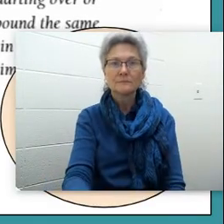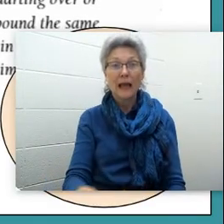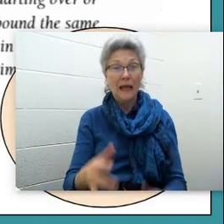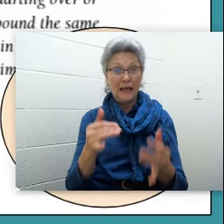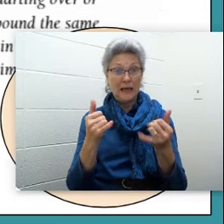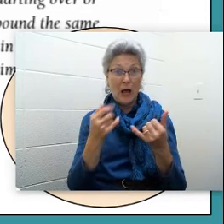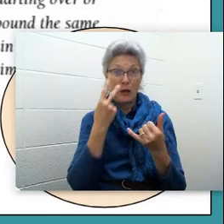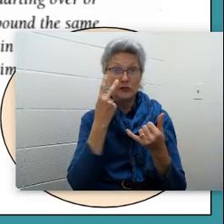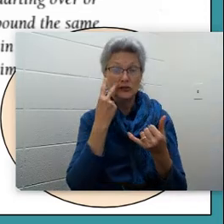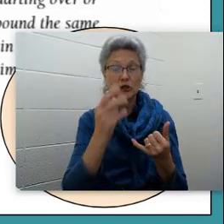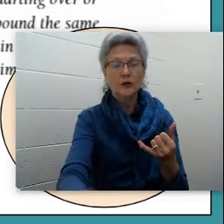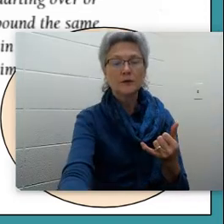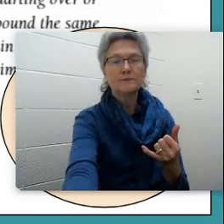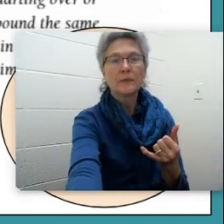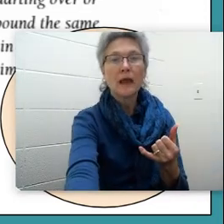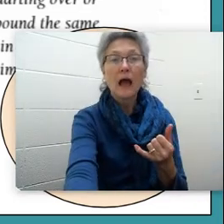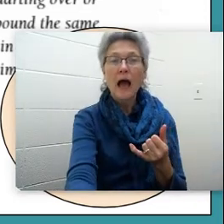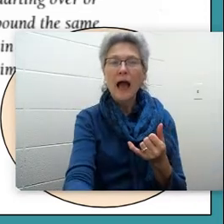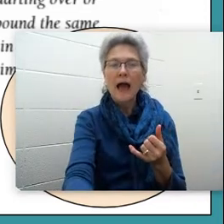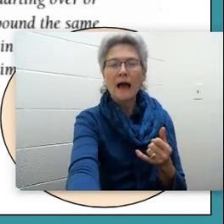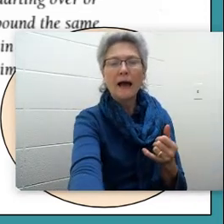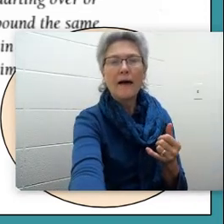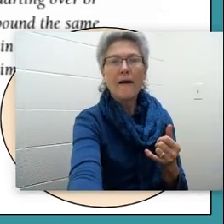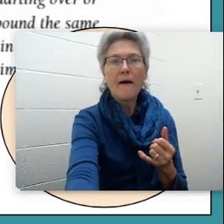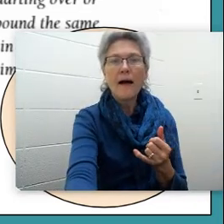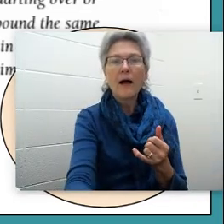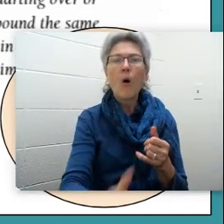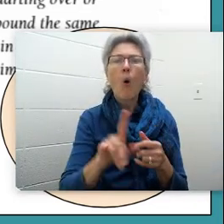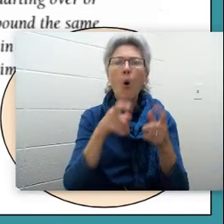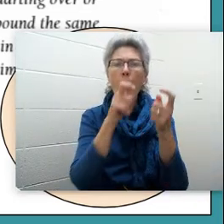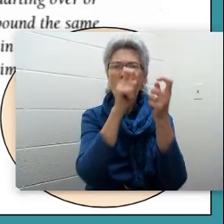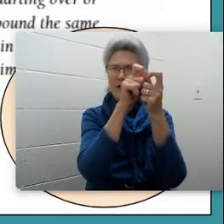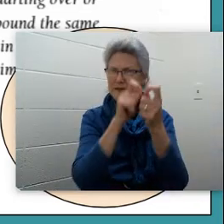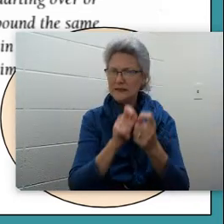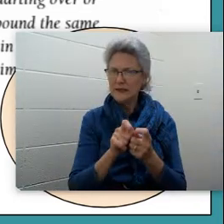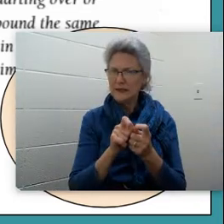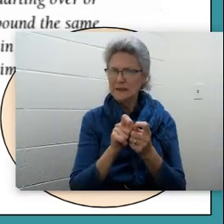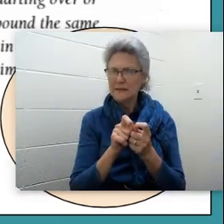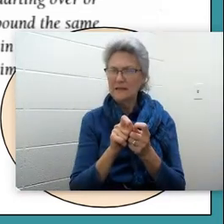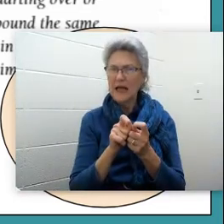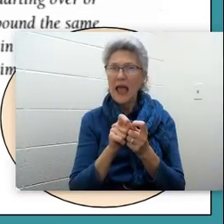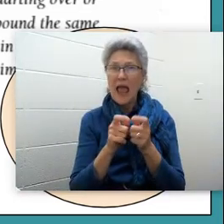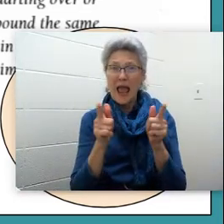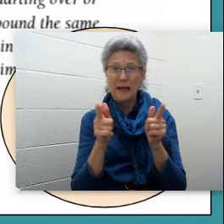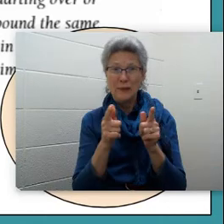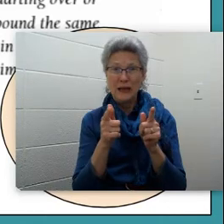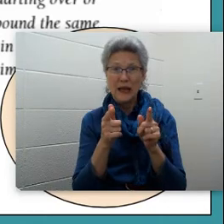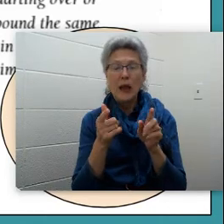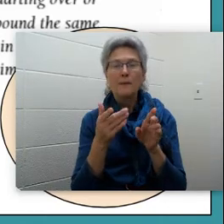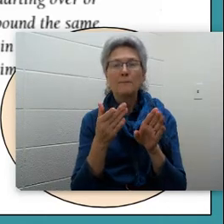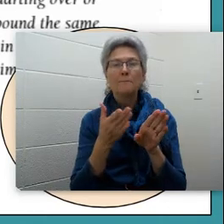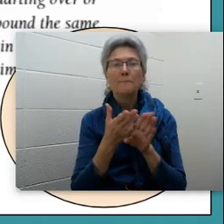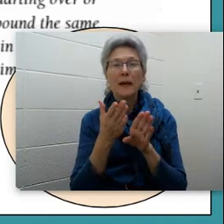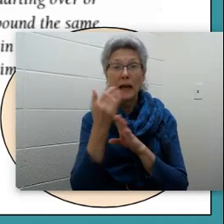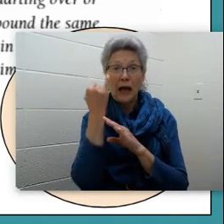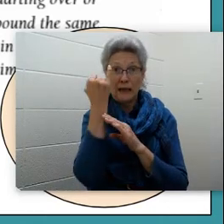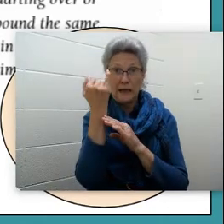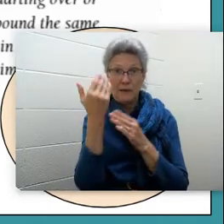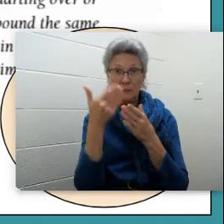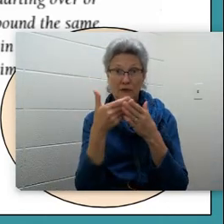Now let's take a look at our details and a mini main idea before we finish off the last portion of our